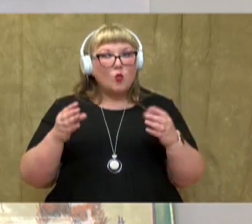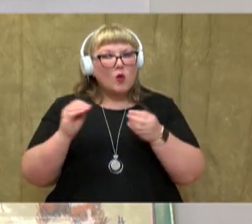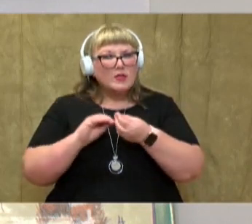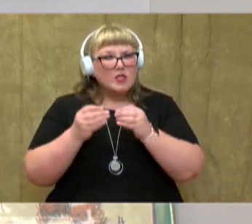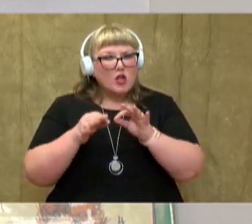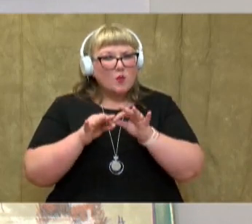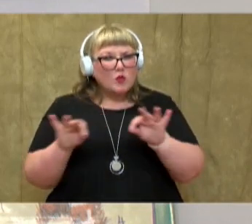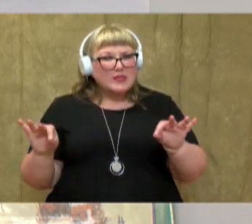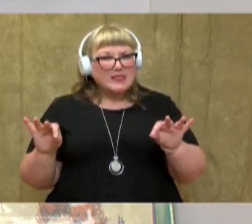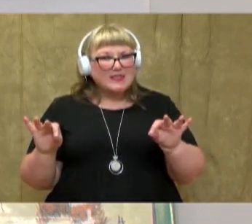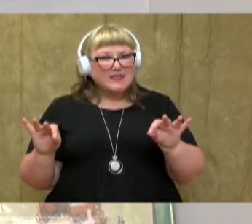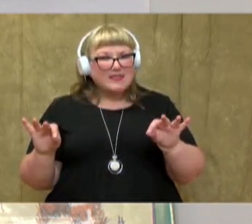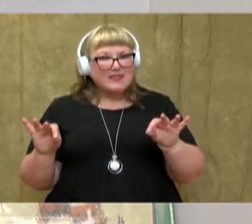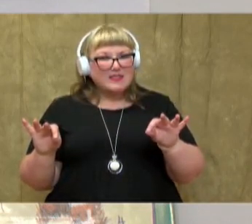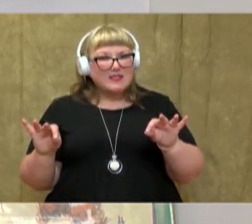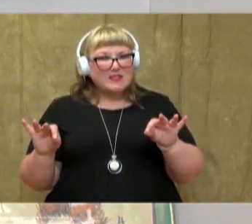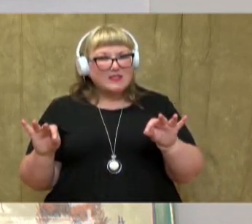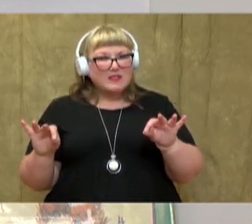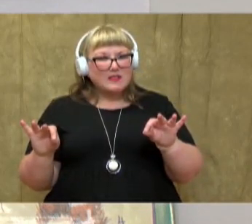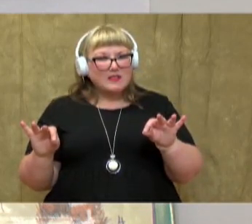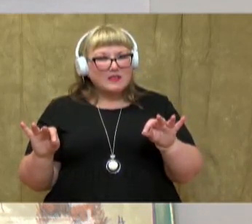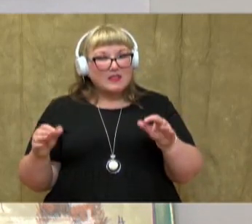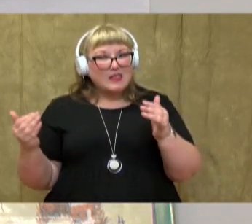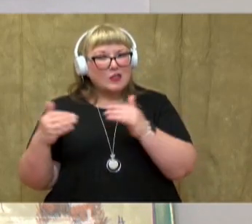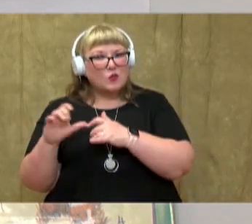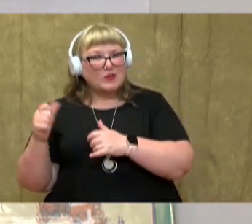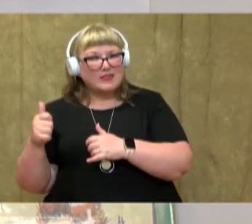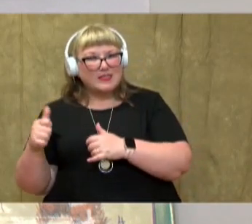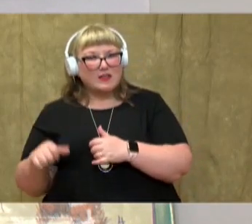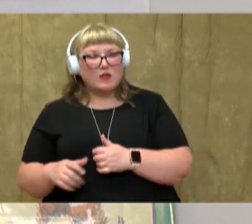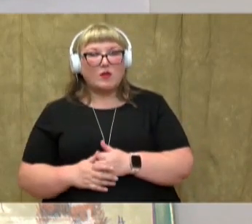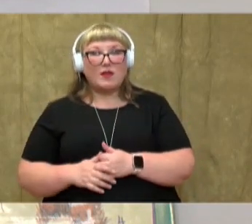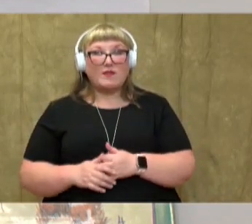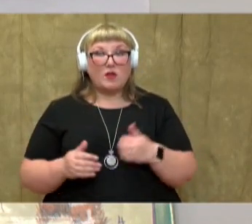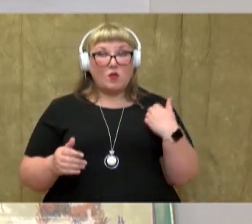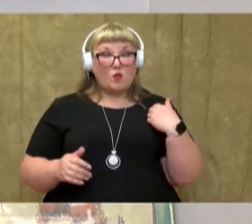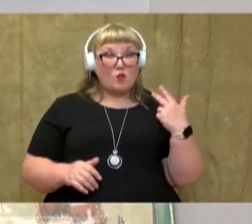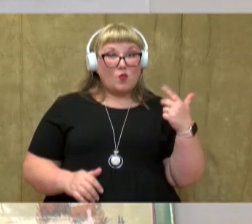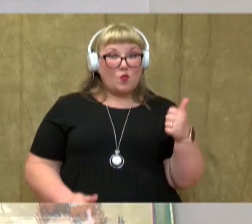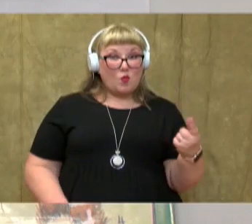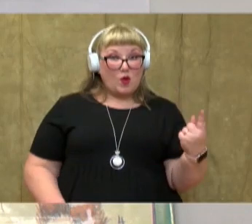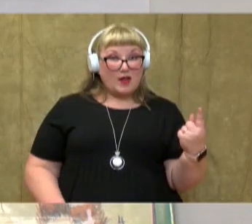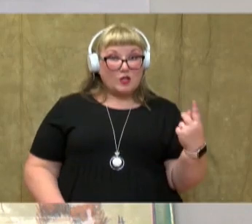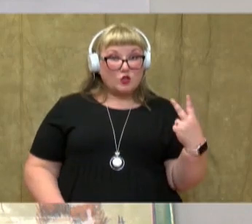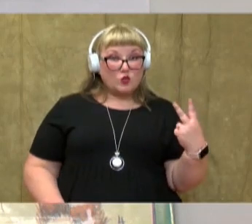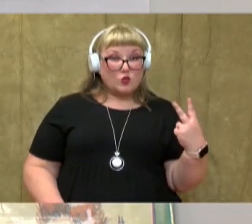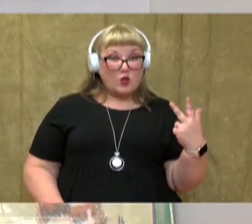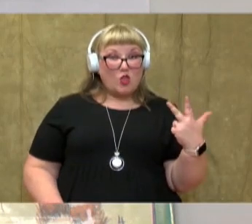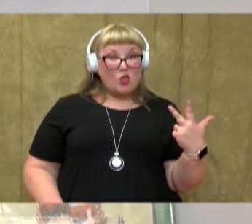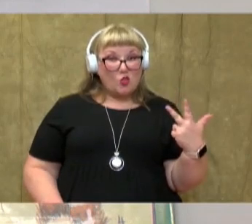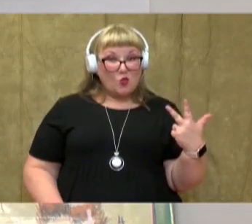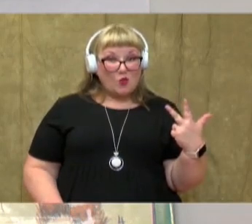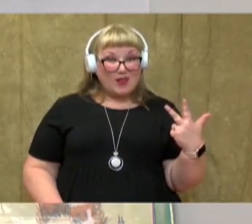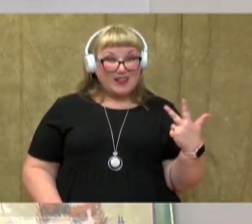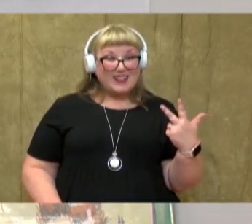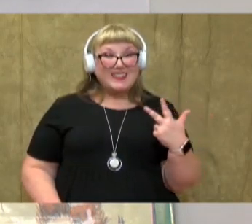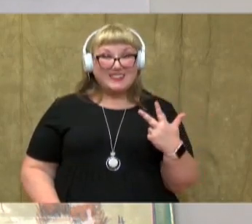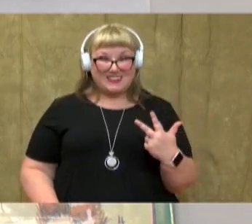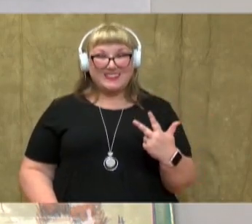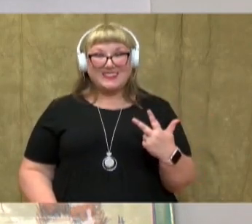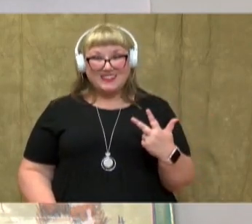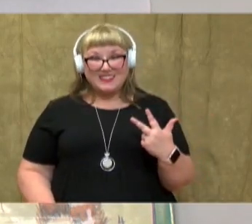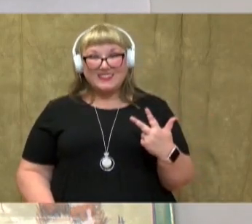number sentence for this way to make 10? We have one, two,